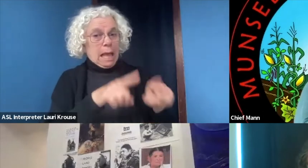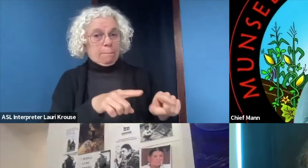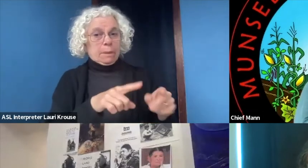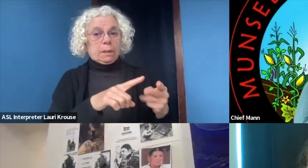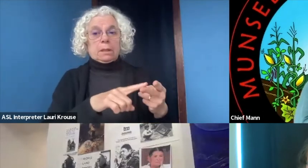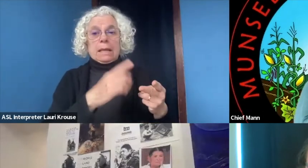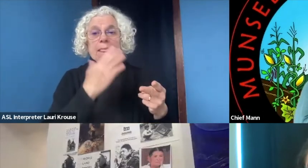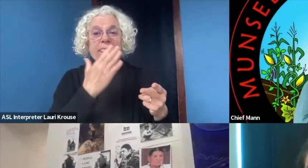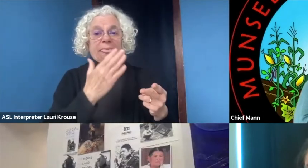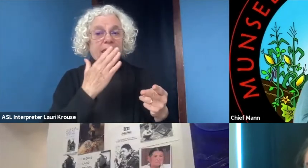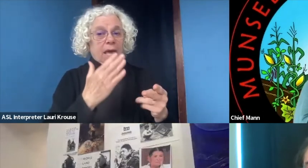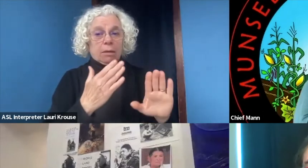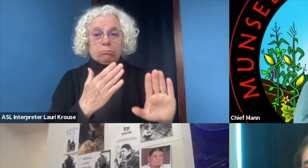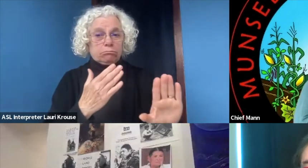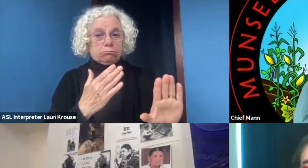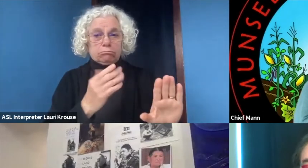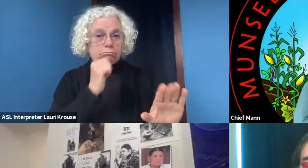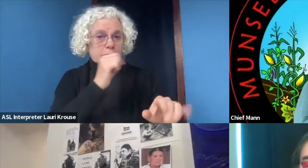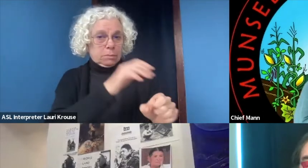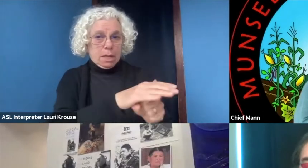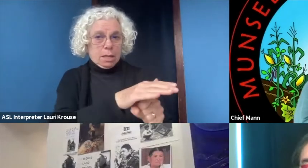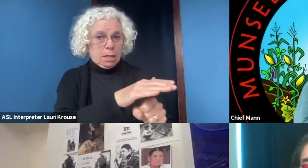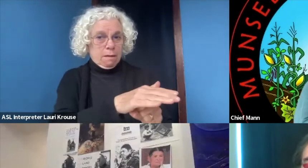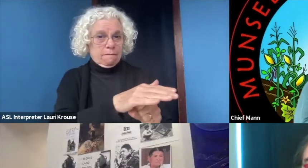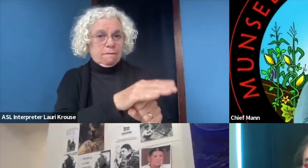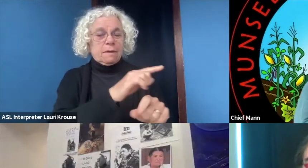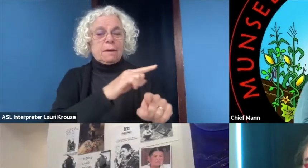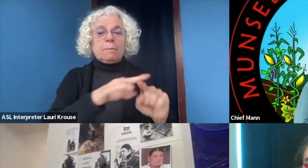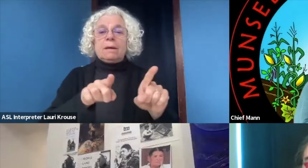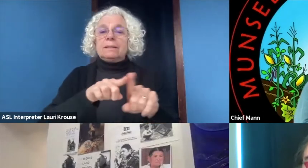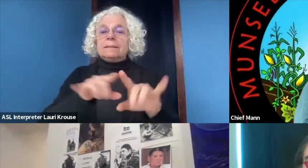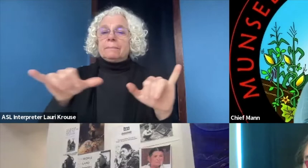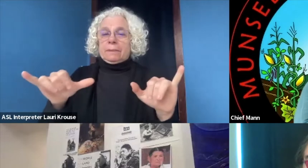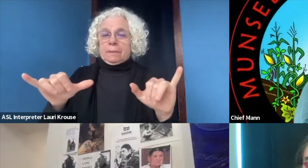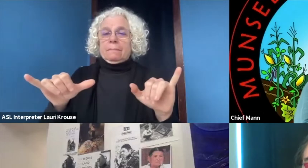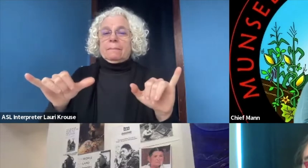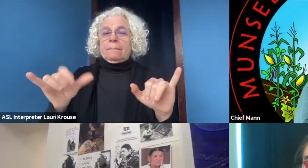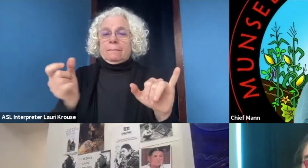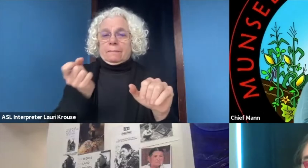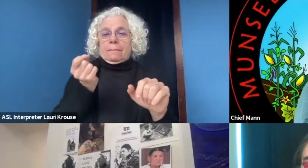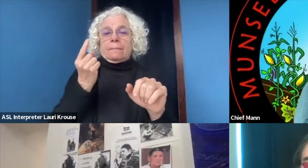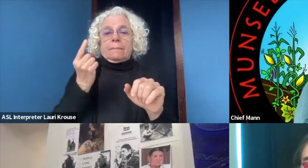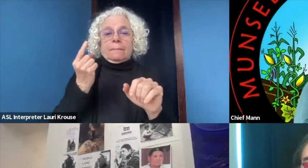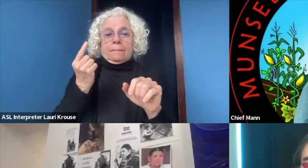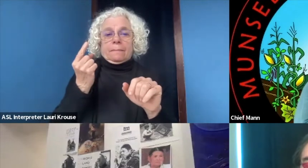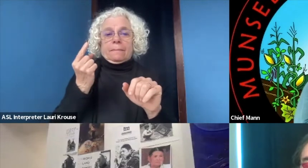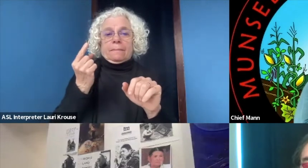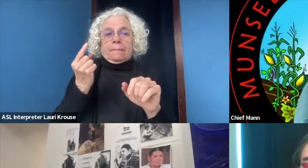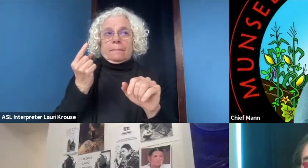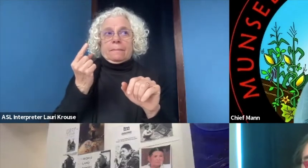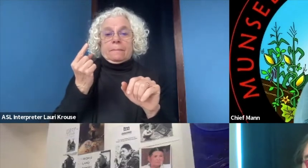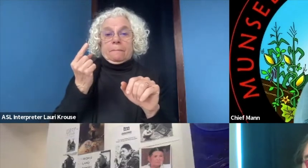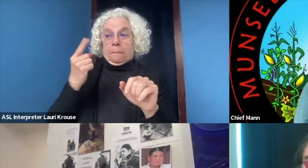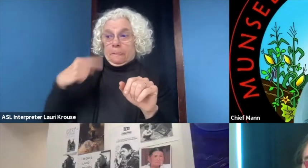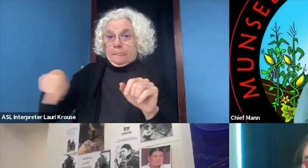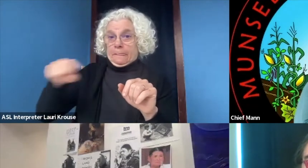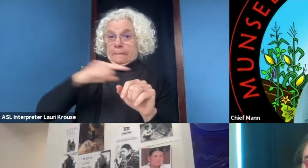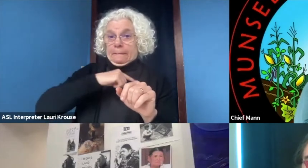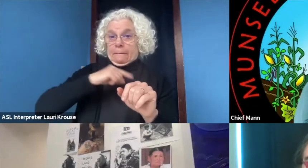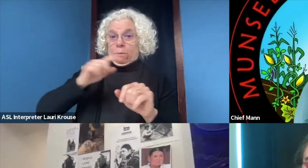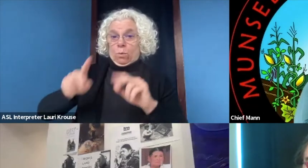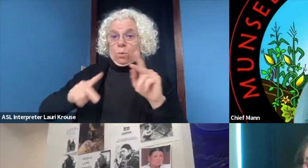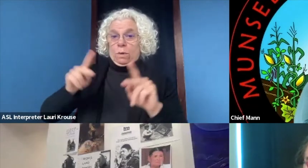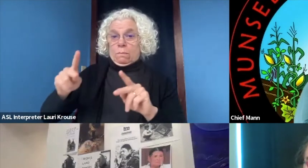mind, but for the fact that people can recognize what